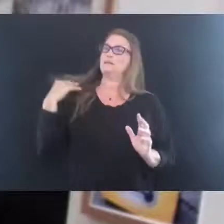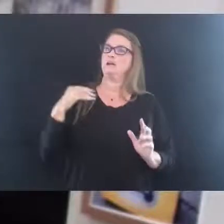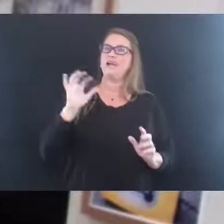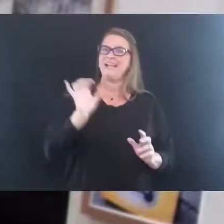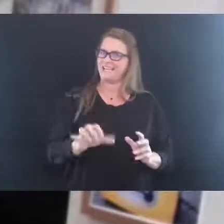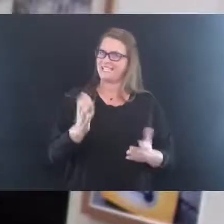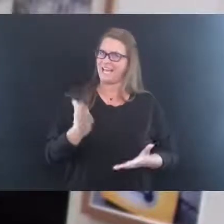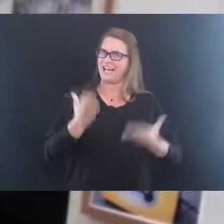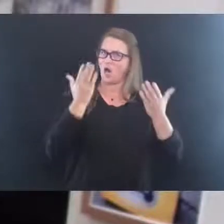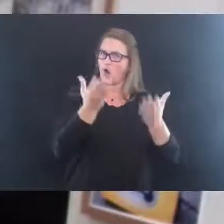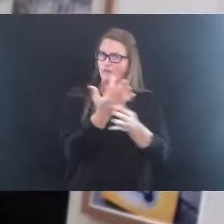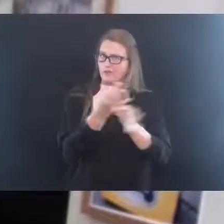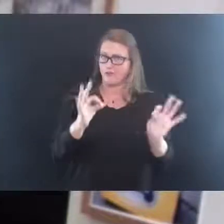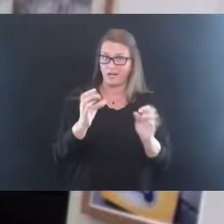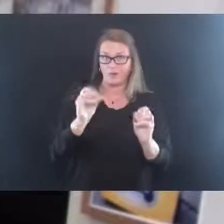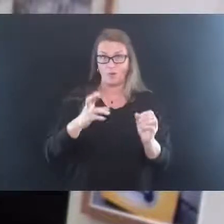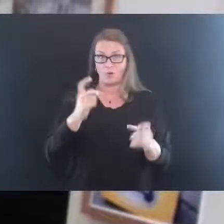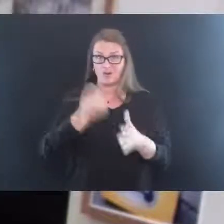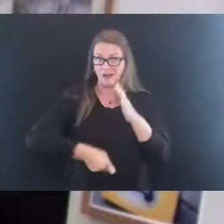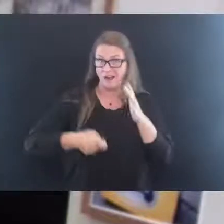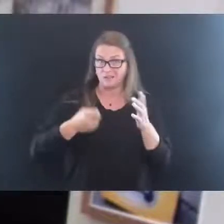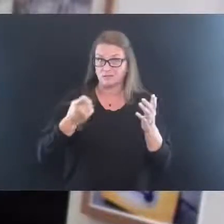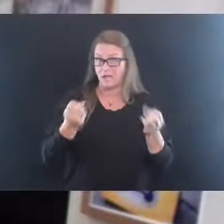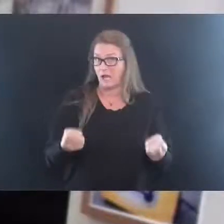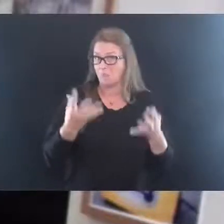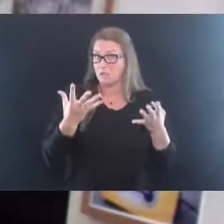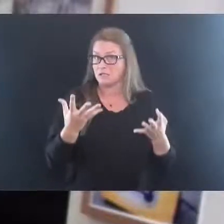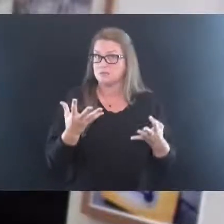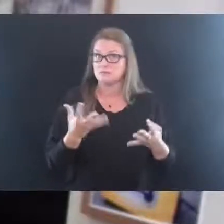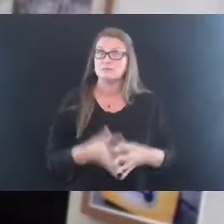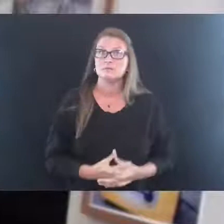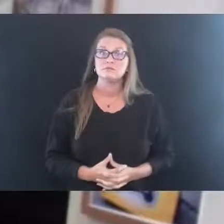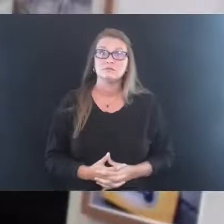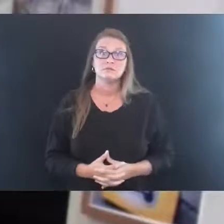folks for free? Is this going to cost someone anything? Thank you.